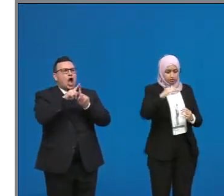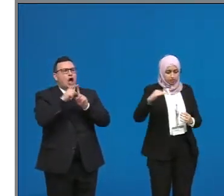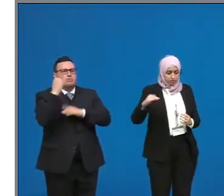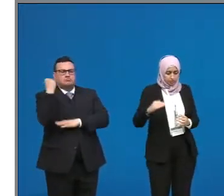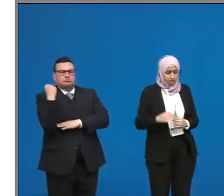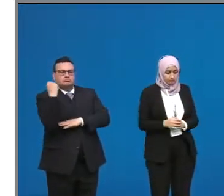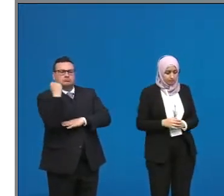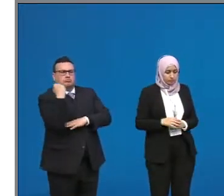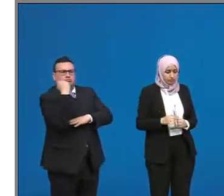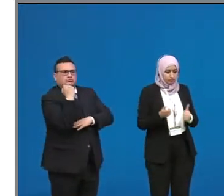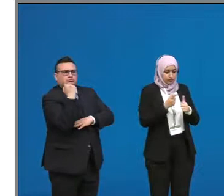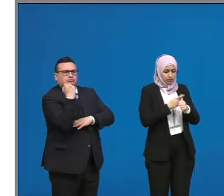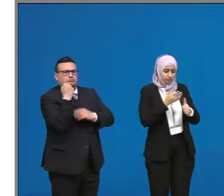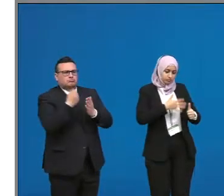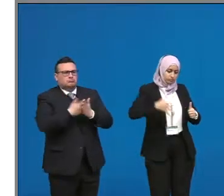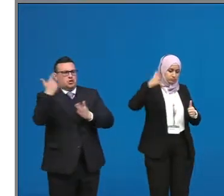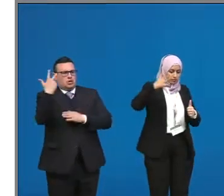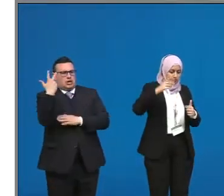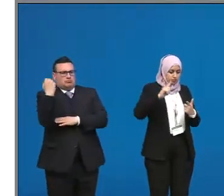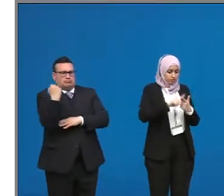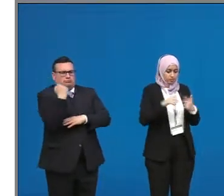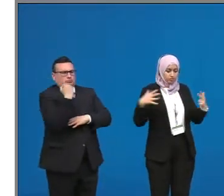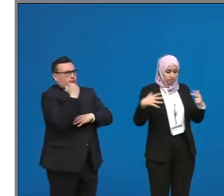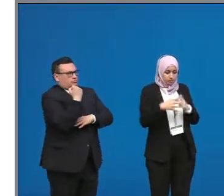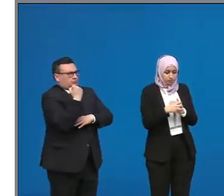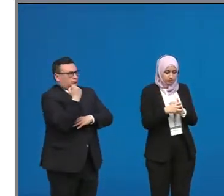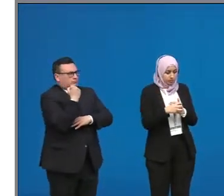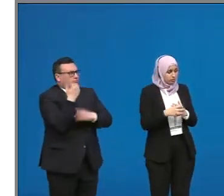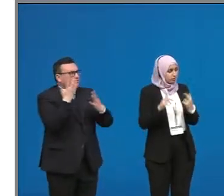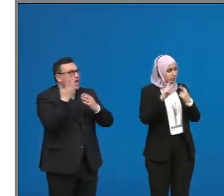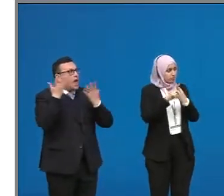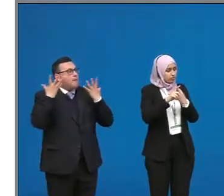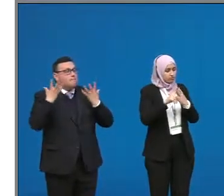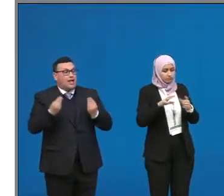connectivity, and complexity.